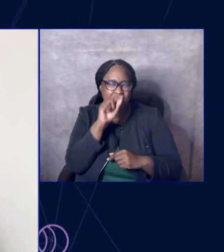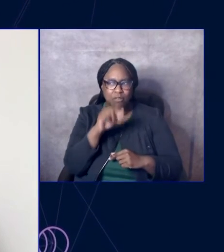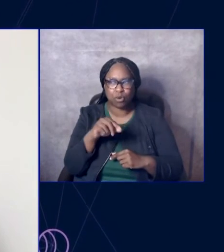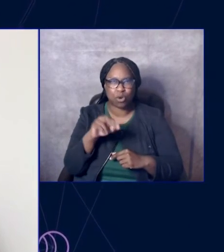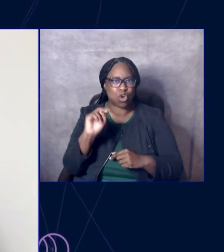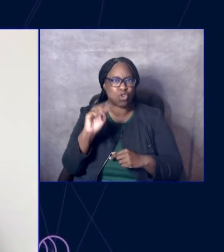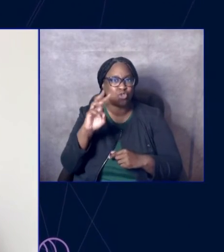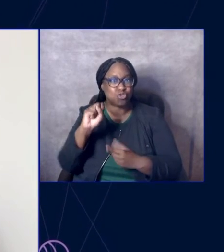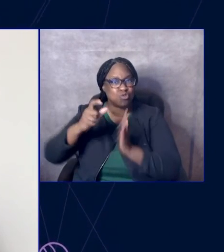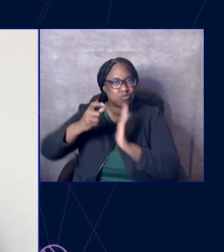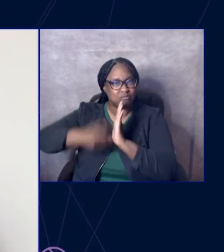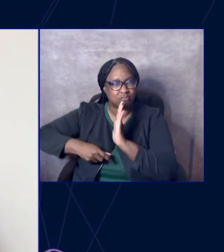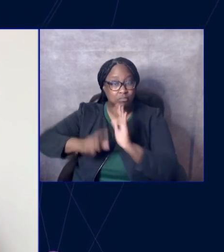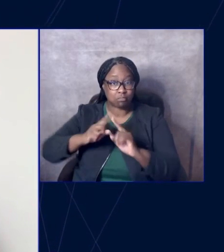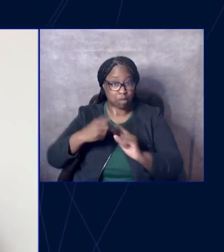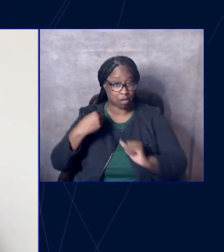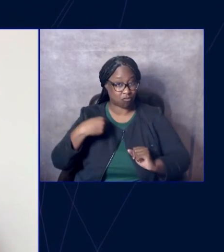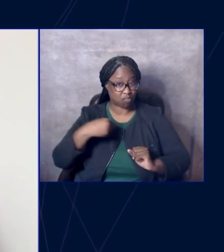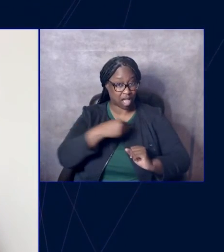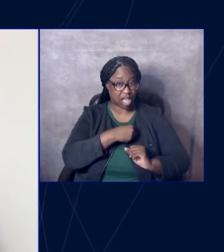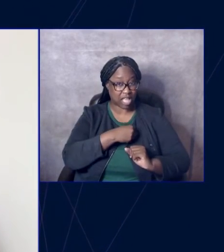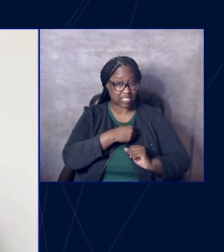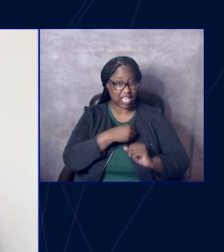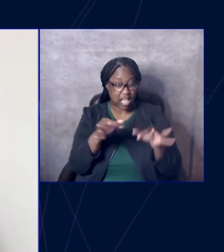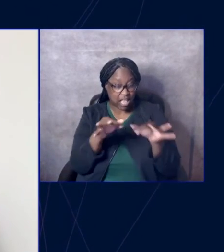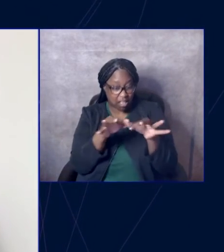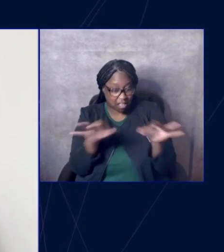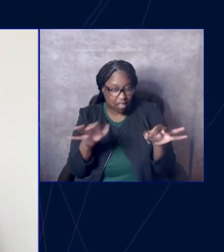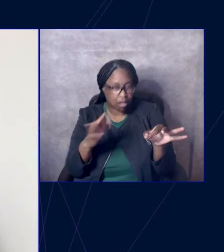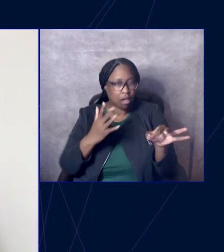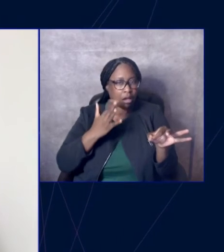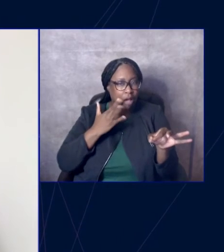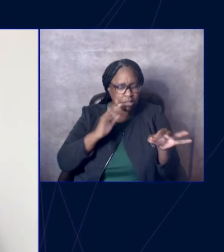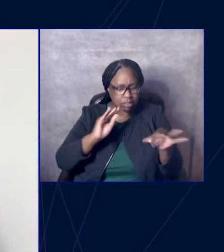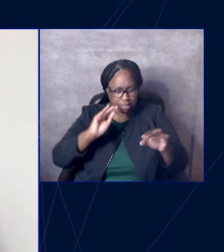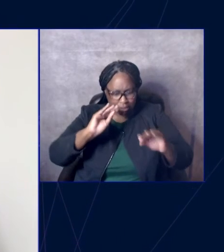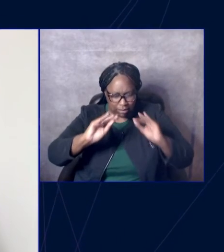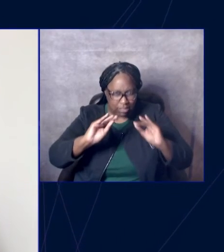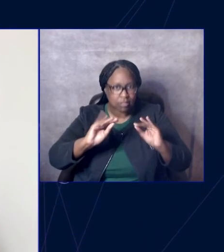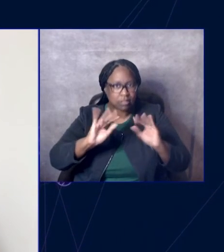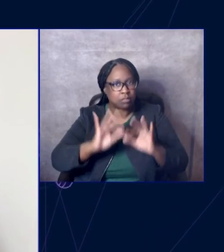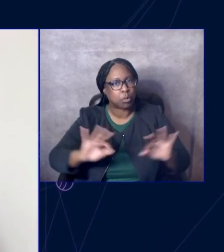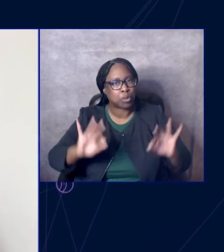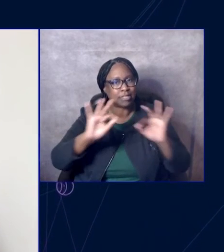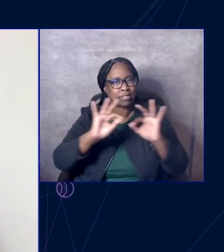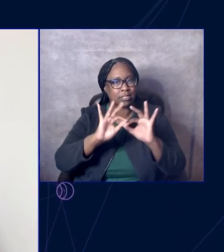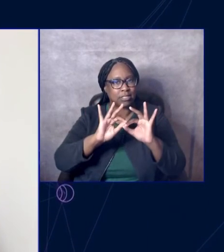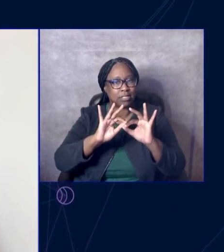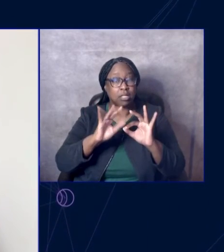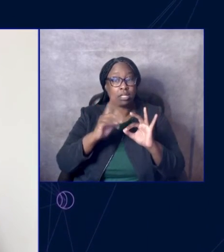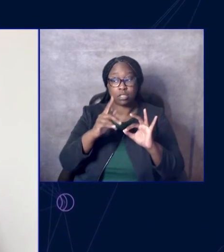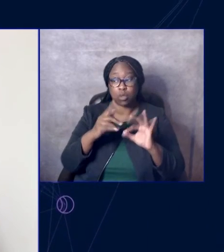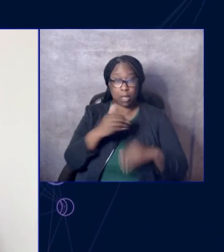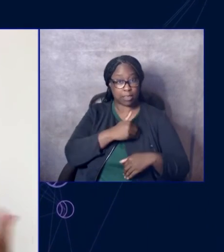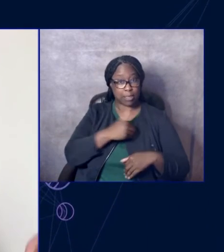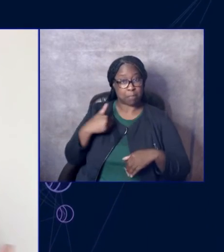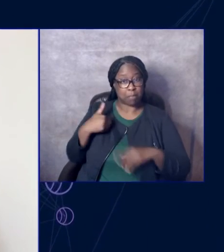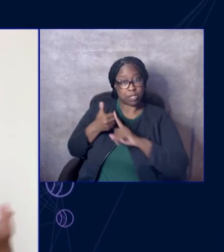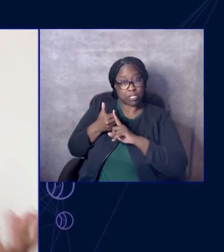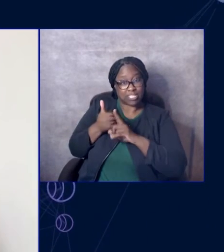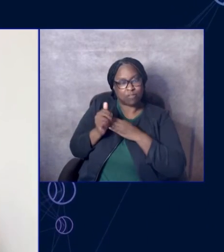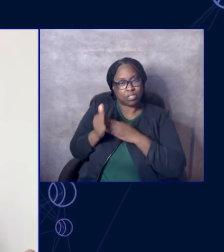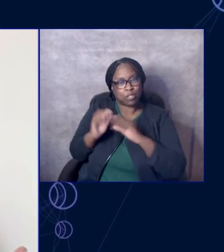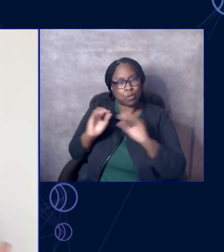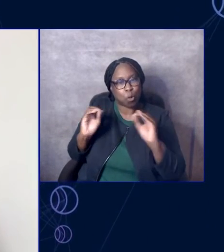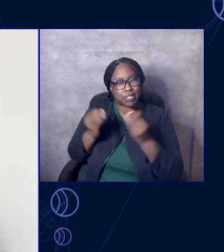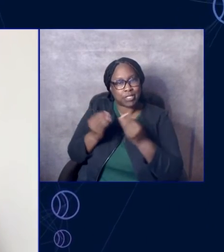details mattered, because at the core of movement work and like an organization that is led by members is that you have to get your members excited about